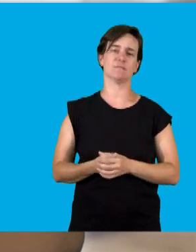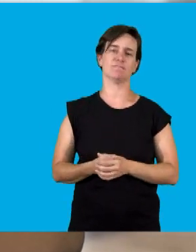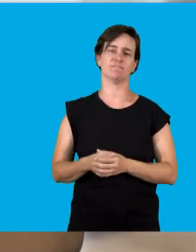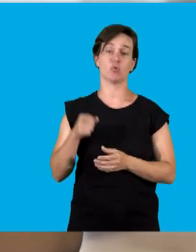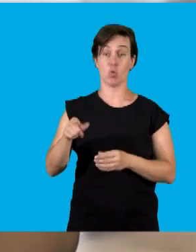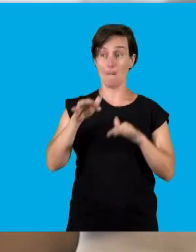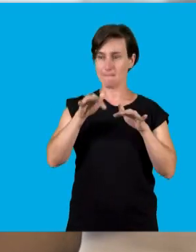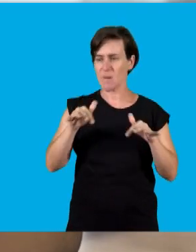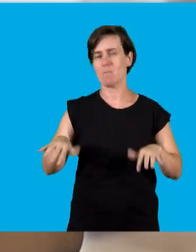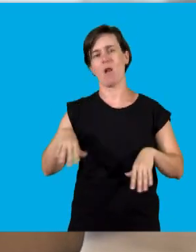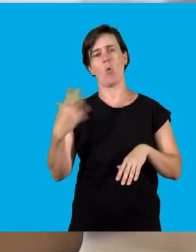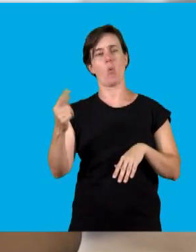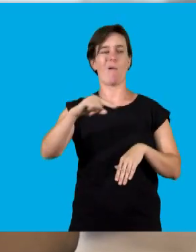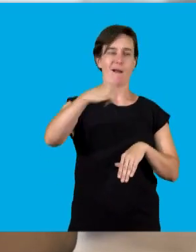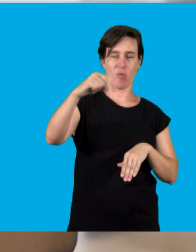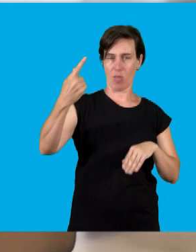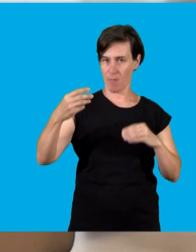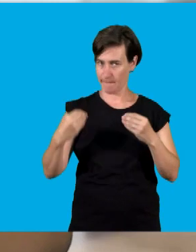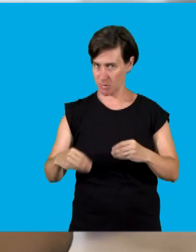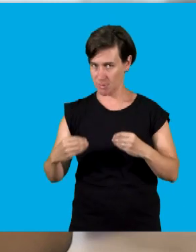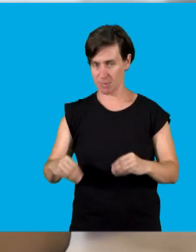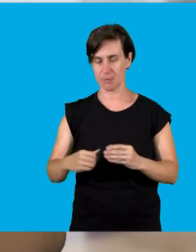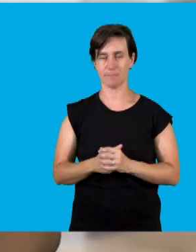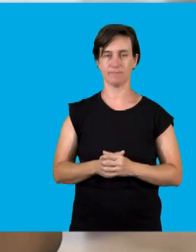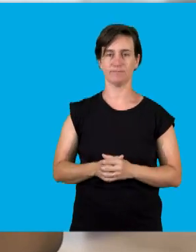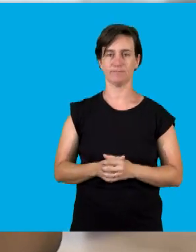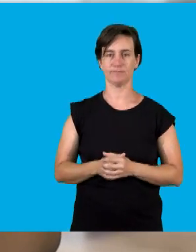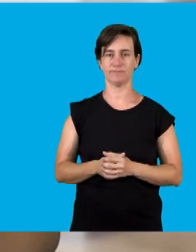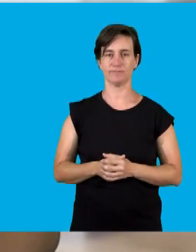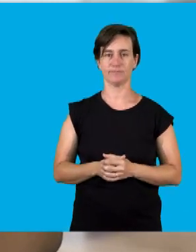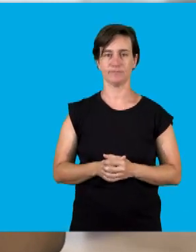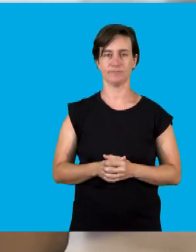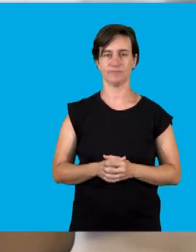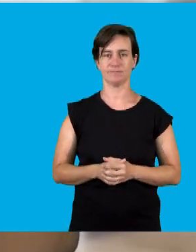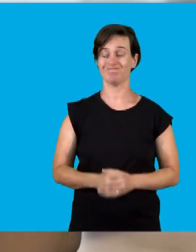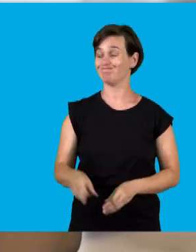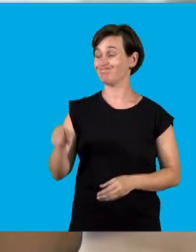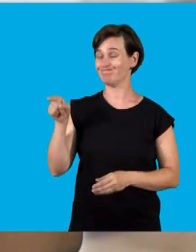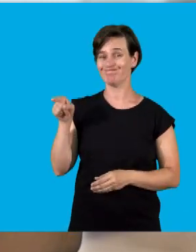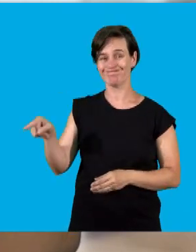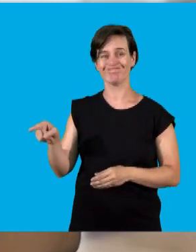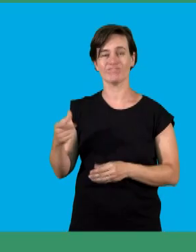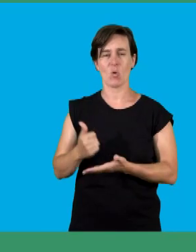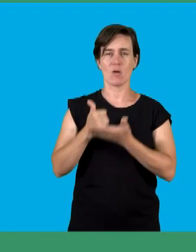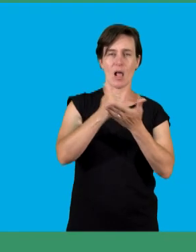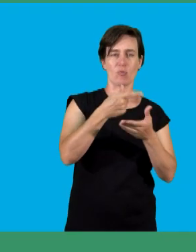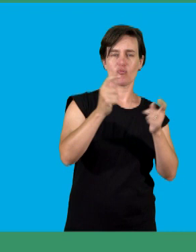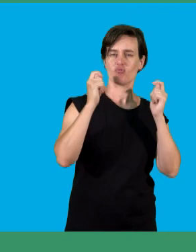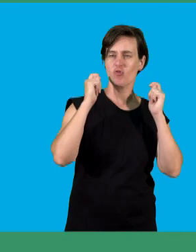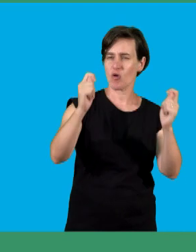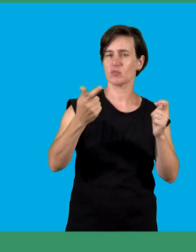consumers. They also offer their services to other businesses as well. They exist to facilitate